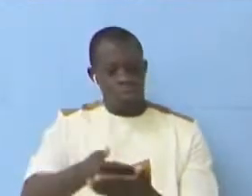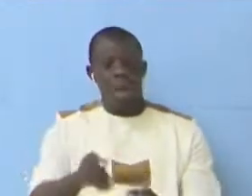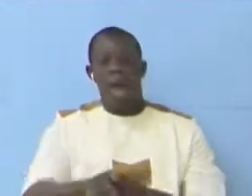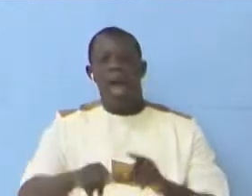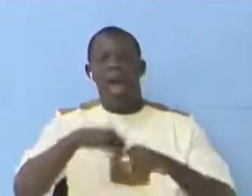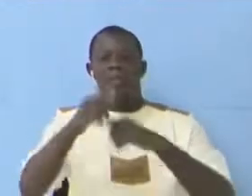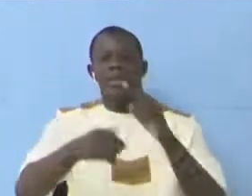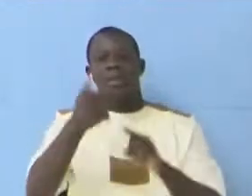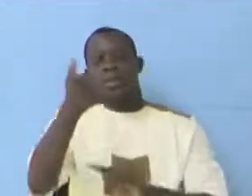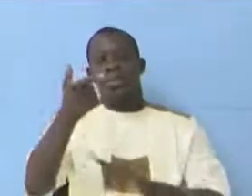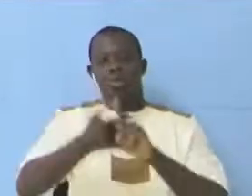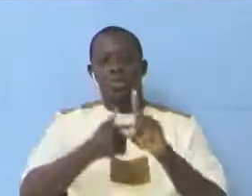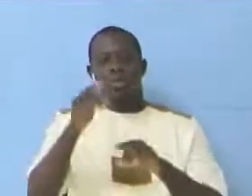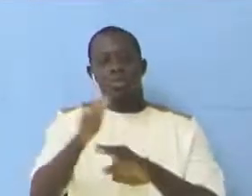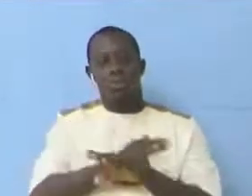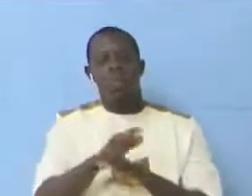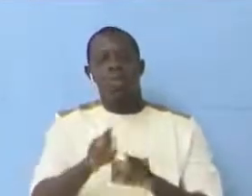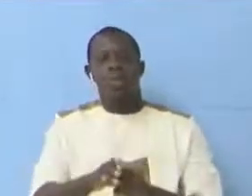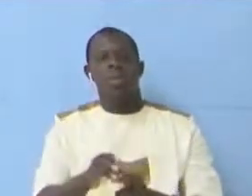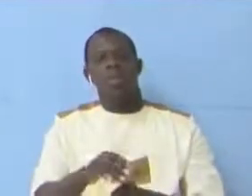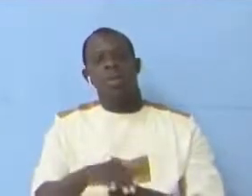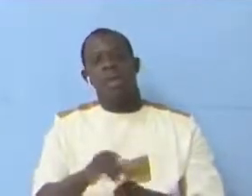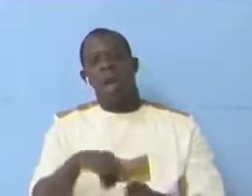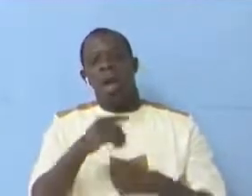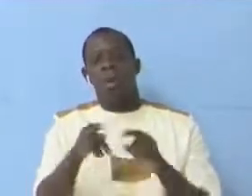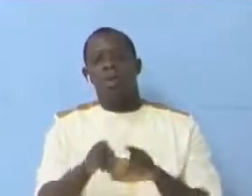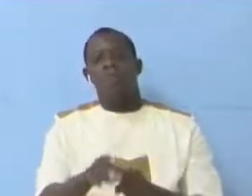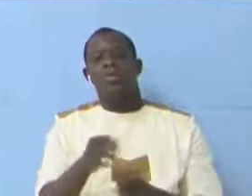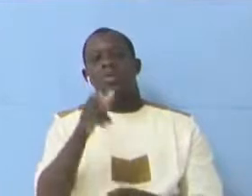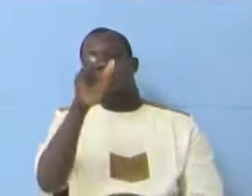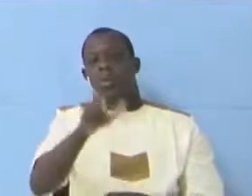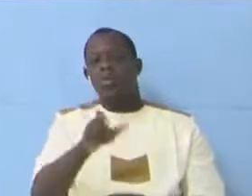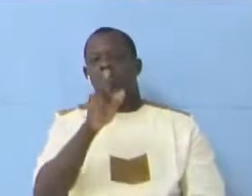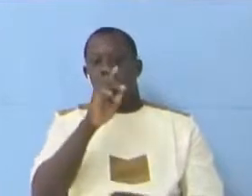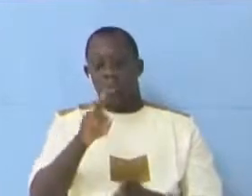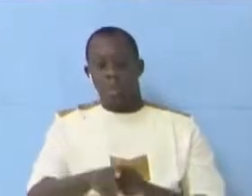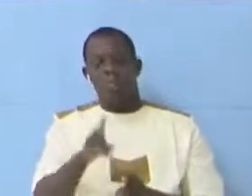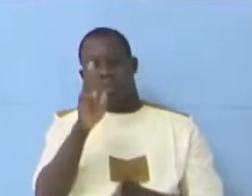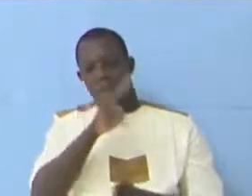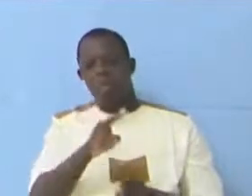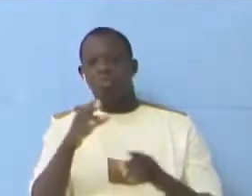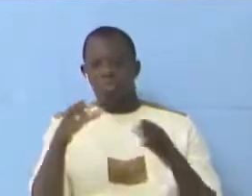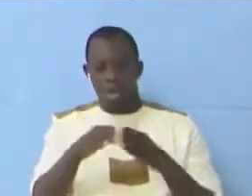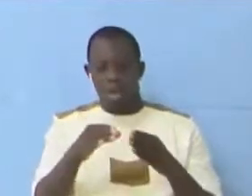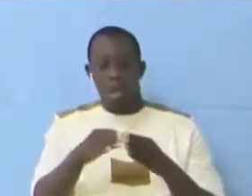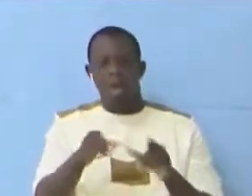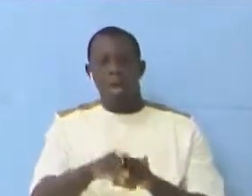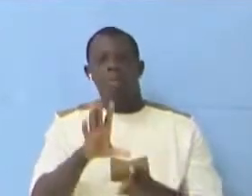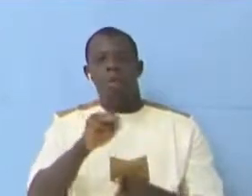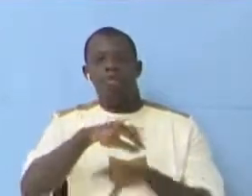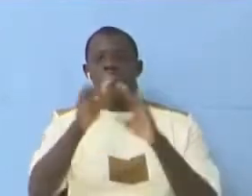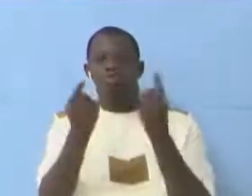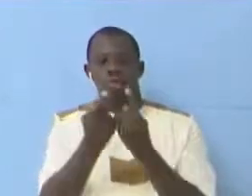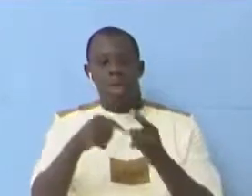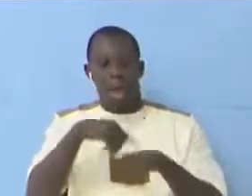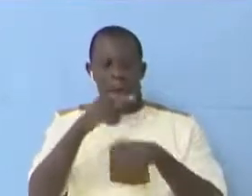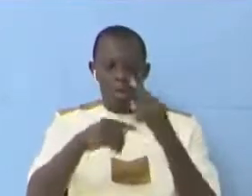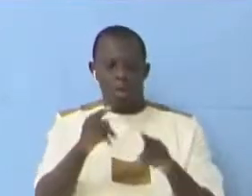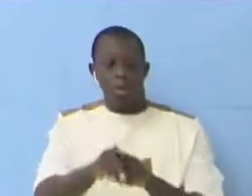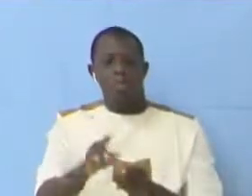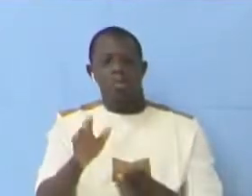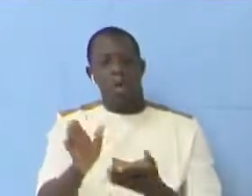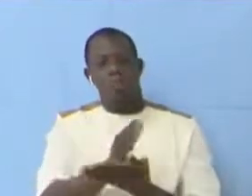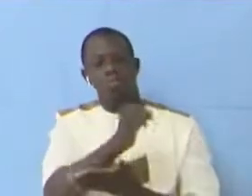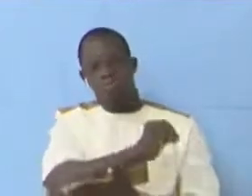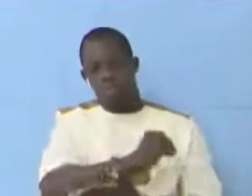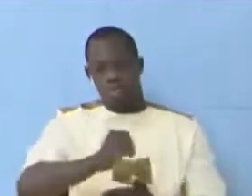charged with conspiracy to commit felony, took us to the magistrate's court in Banjul. We did not even take a plea. We just stood